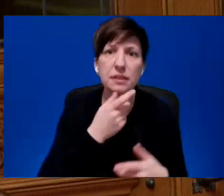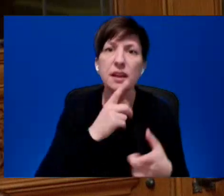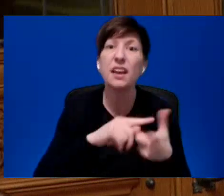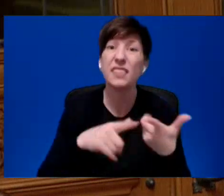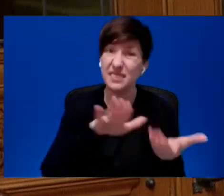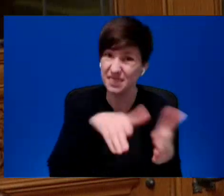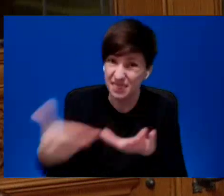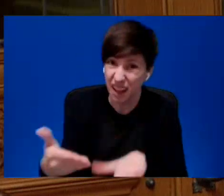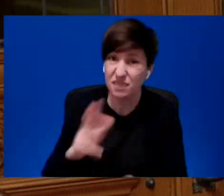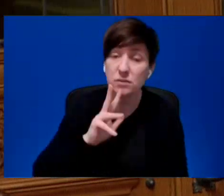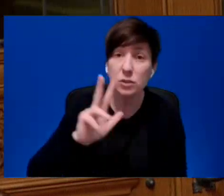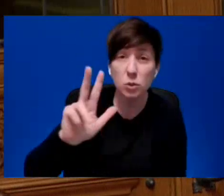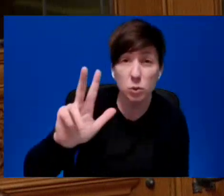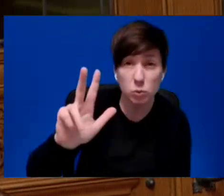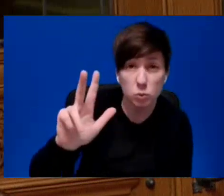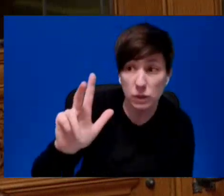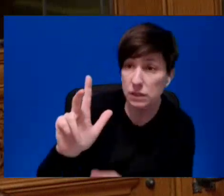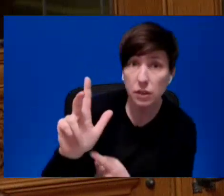23.